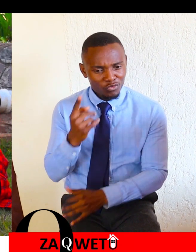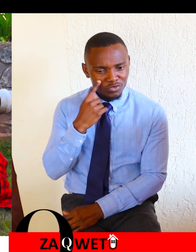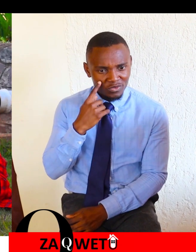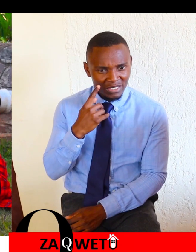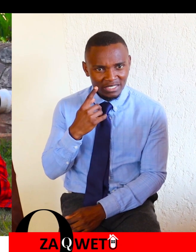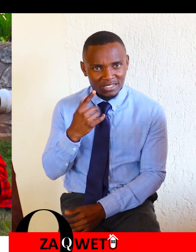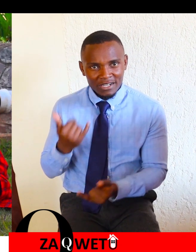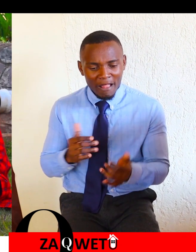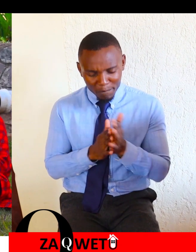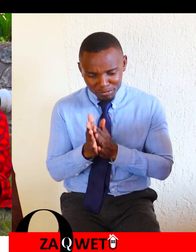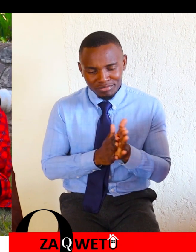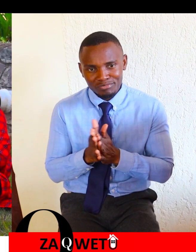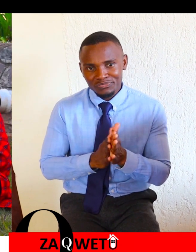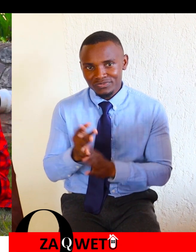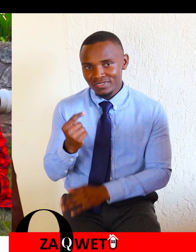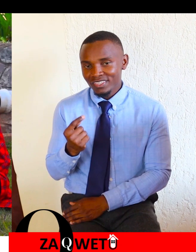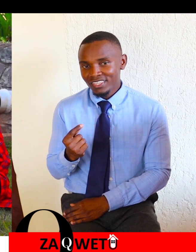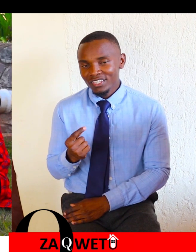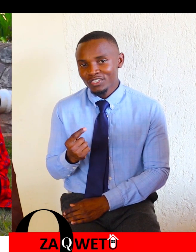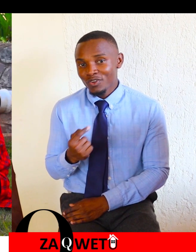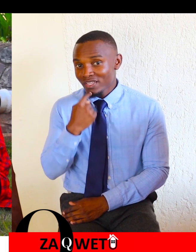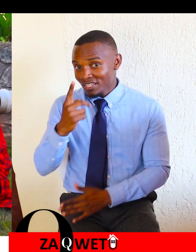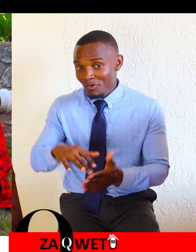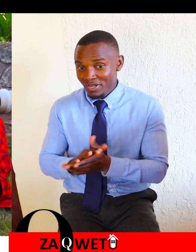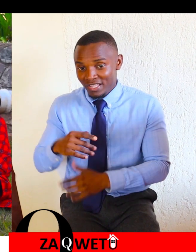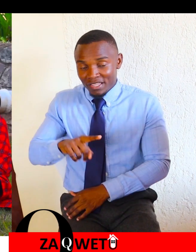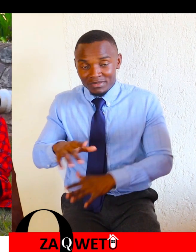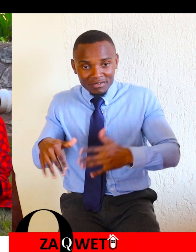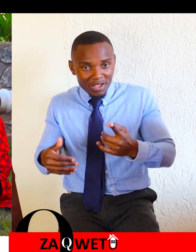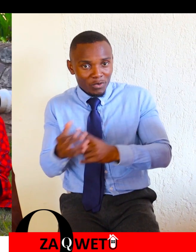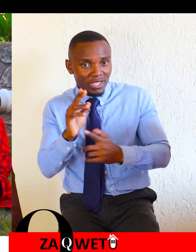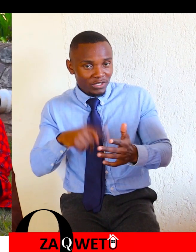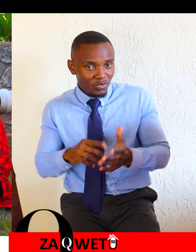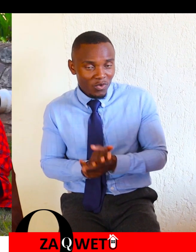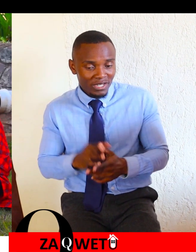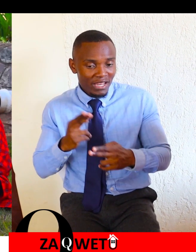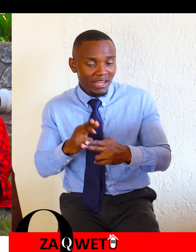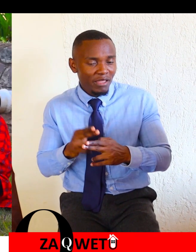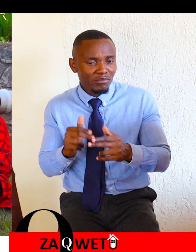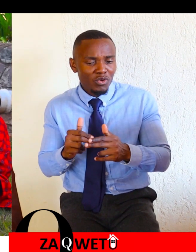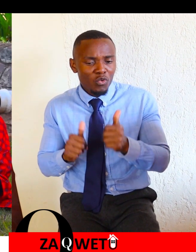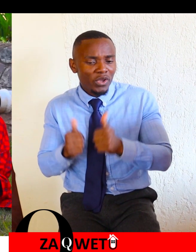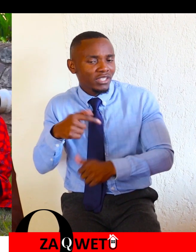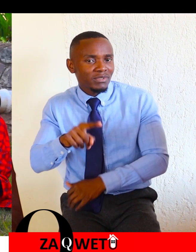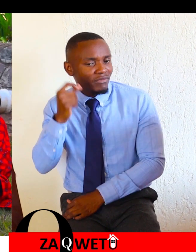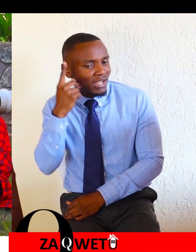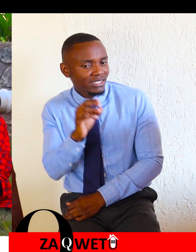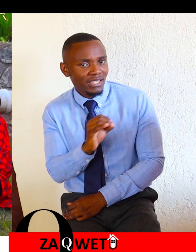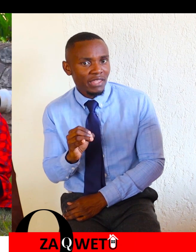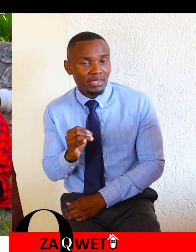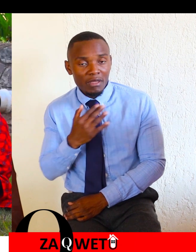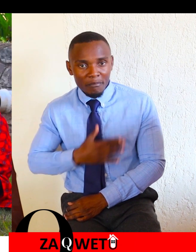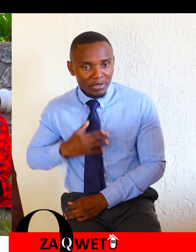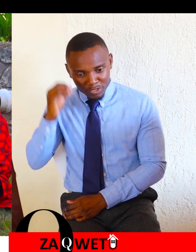unasikia uhondo ndio huo. Tumechangamsha hapo kidogo na Bwana James akituambia vile aliakwaya jina